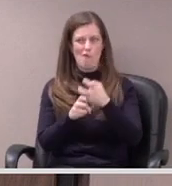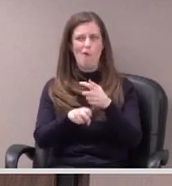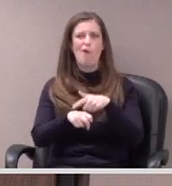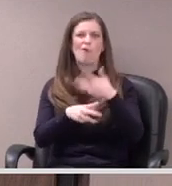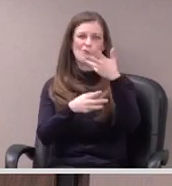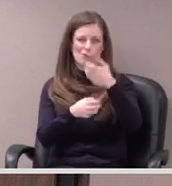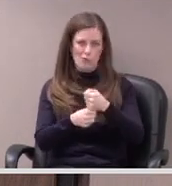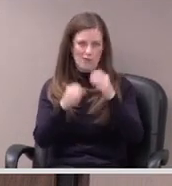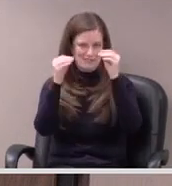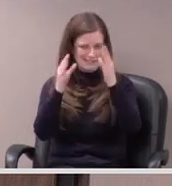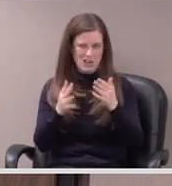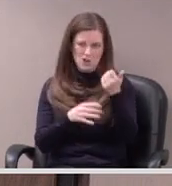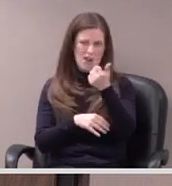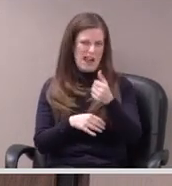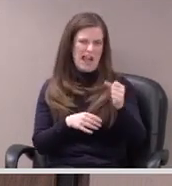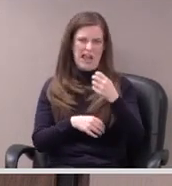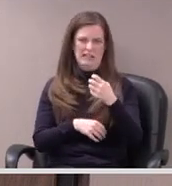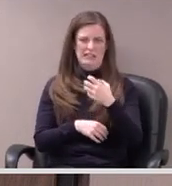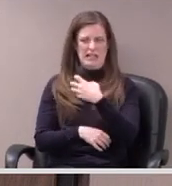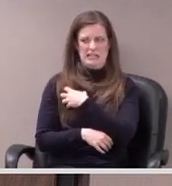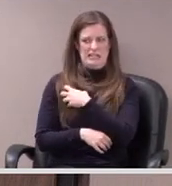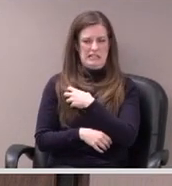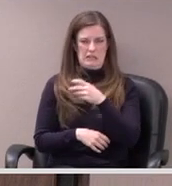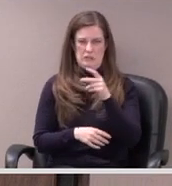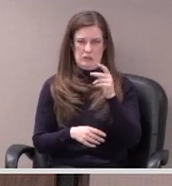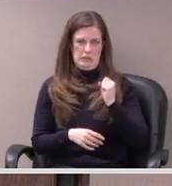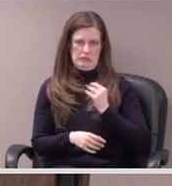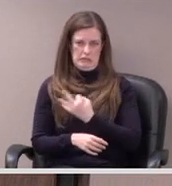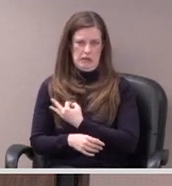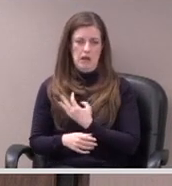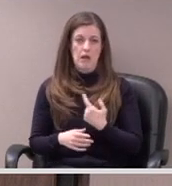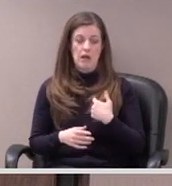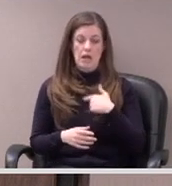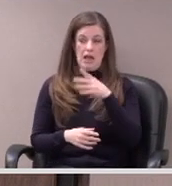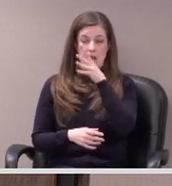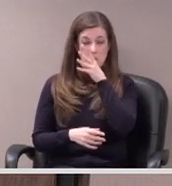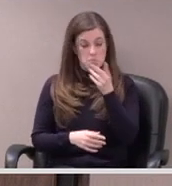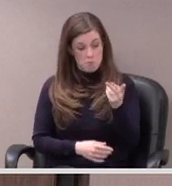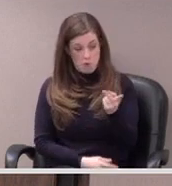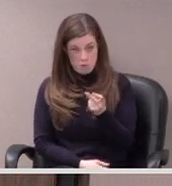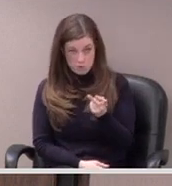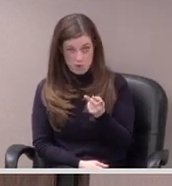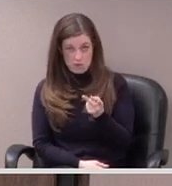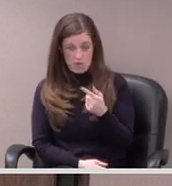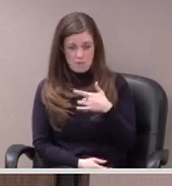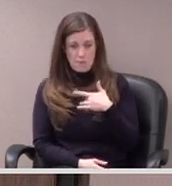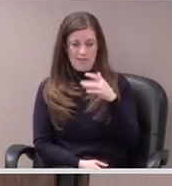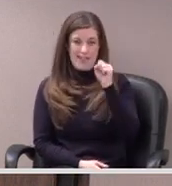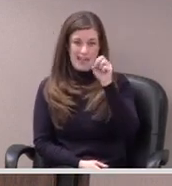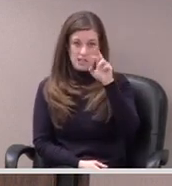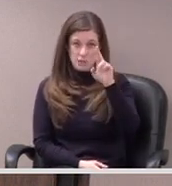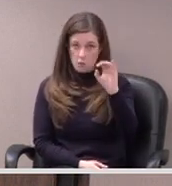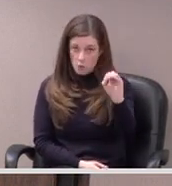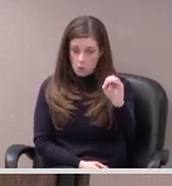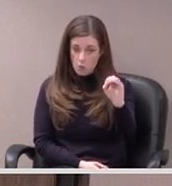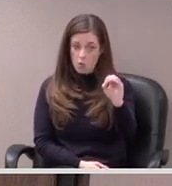teachers and any kind of security personnel. And I've spoke to them about the SROs,